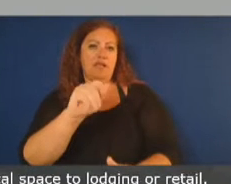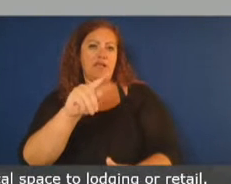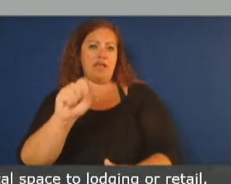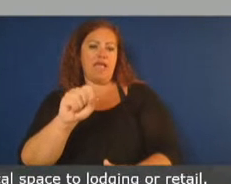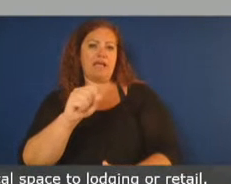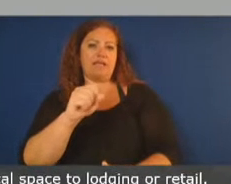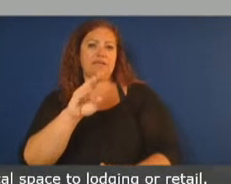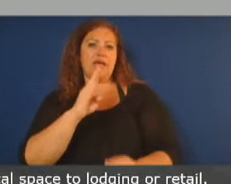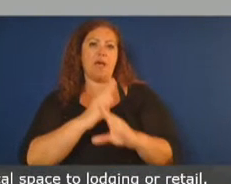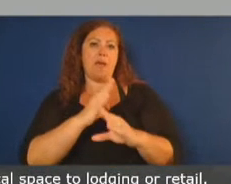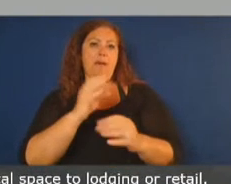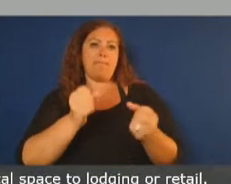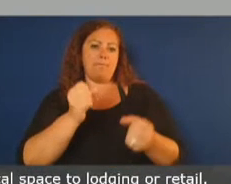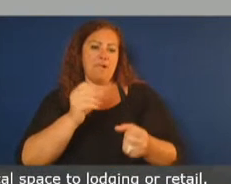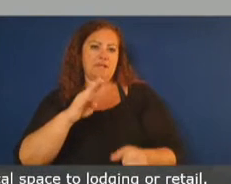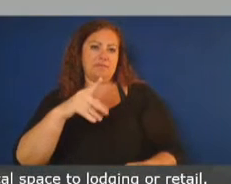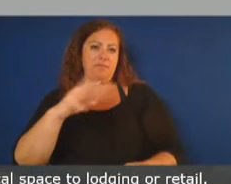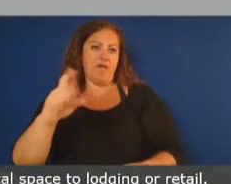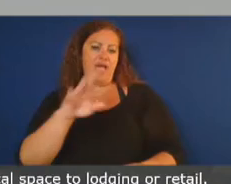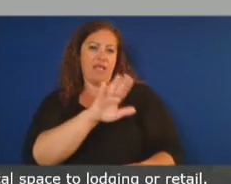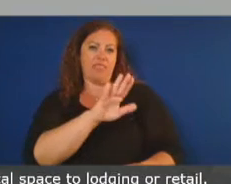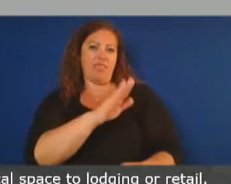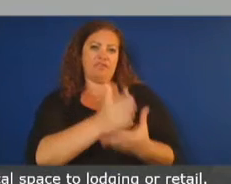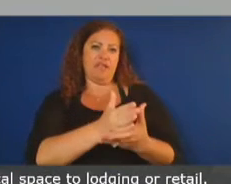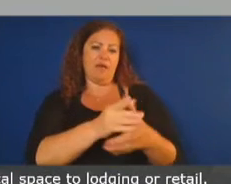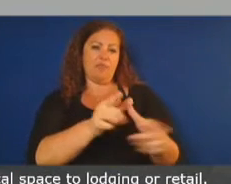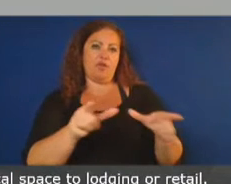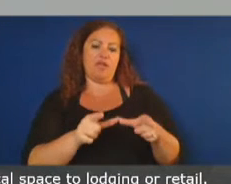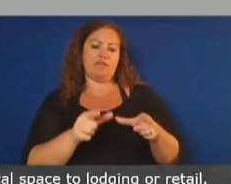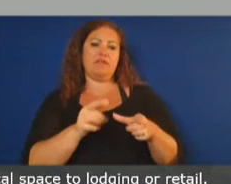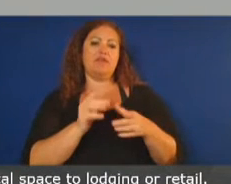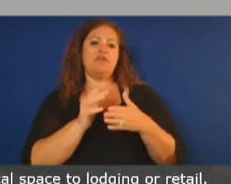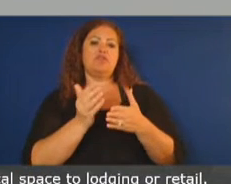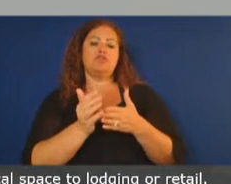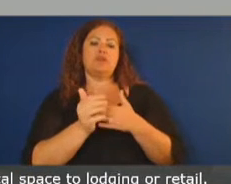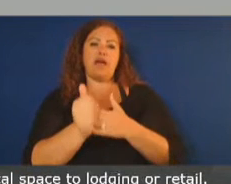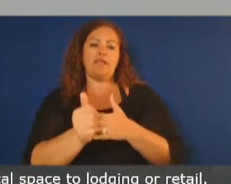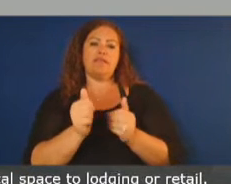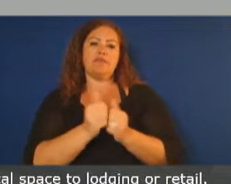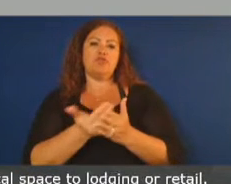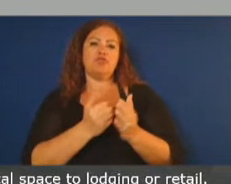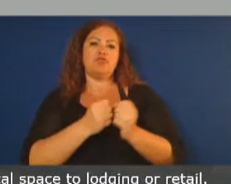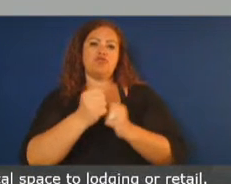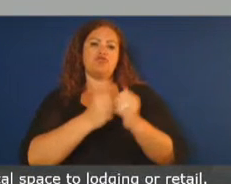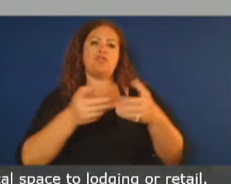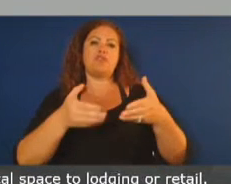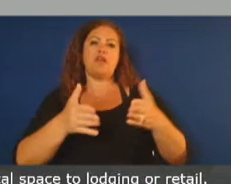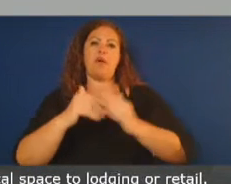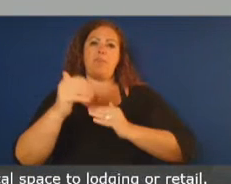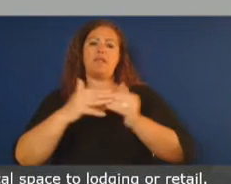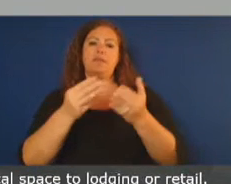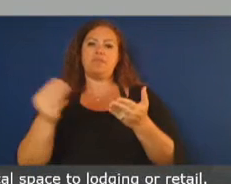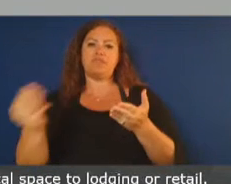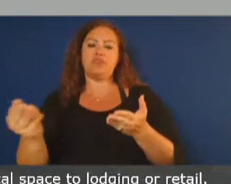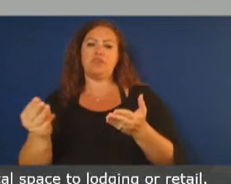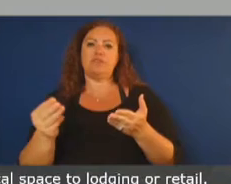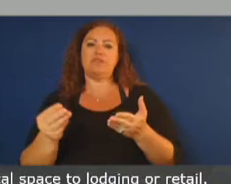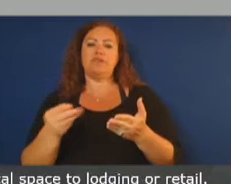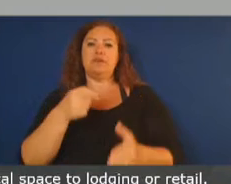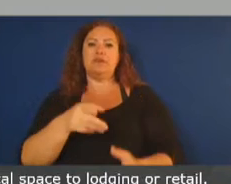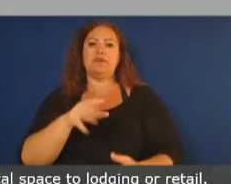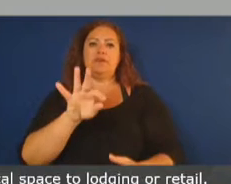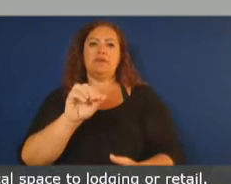current bus stop location uh design guidelines for new constructions related to allow building materials uh activate a facade screen